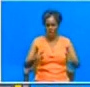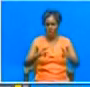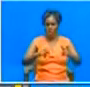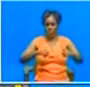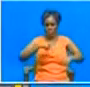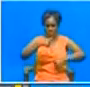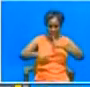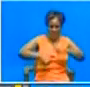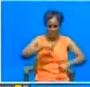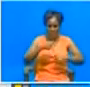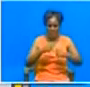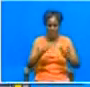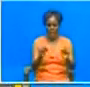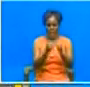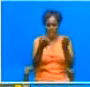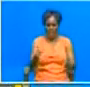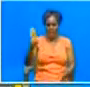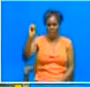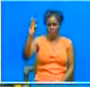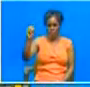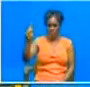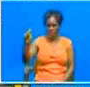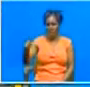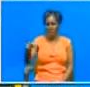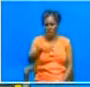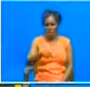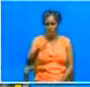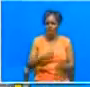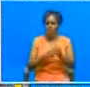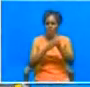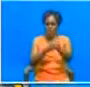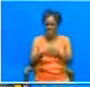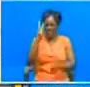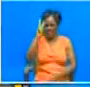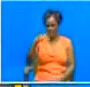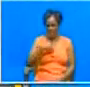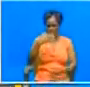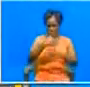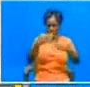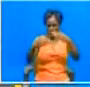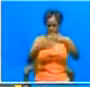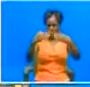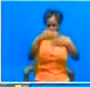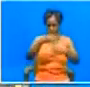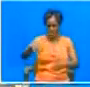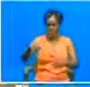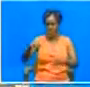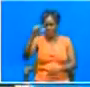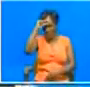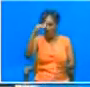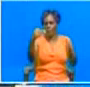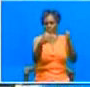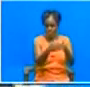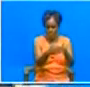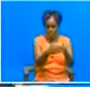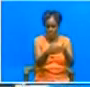be organized here in Bomet. A section of local leadership is of the view that the construction by the county government should be stopped